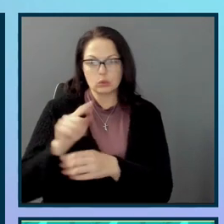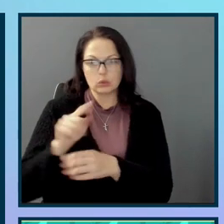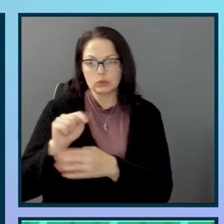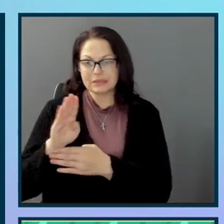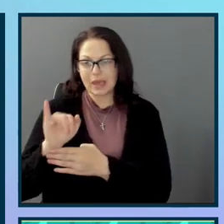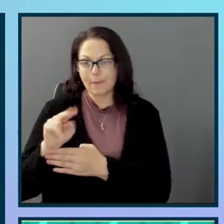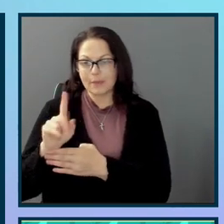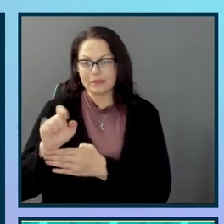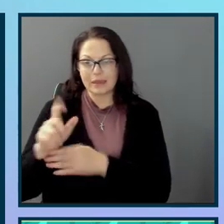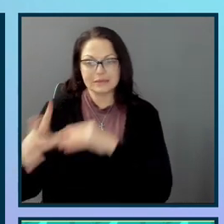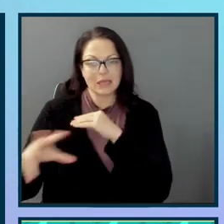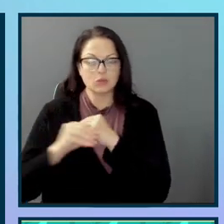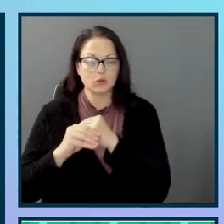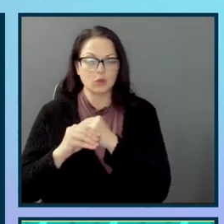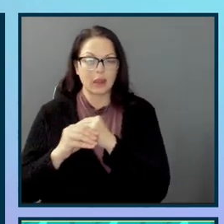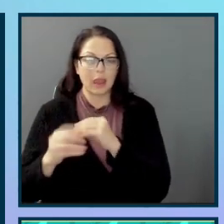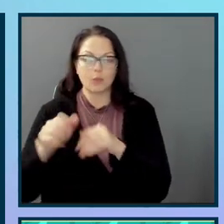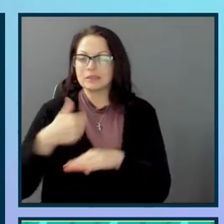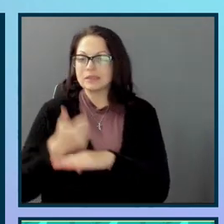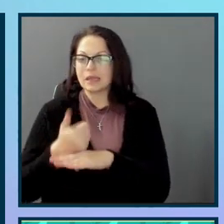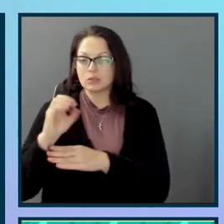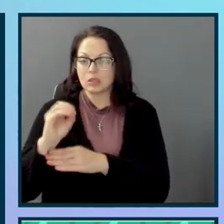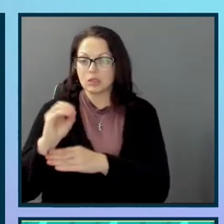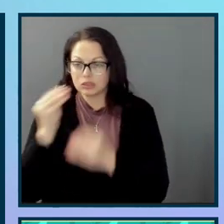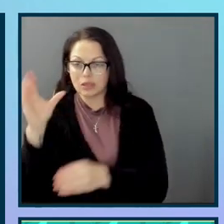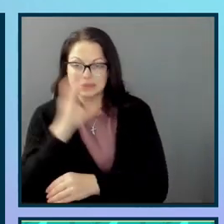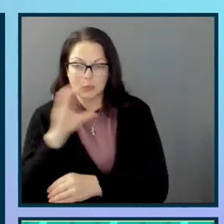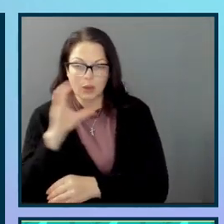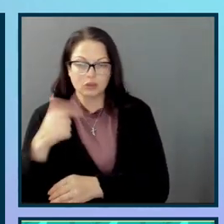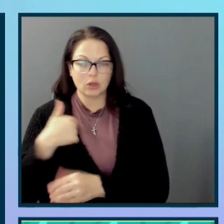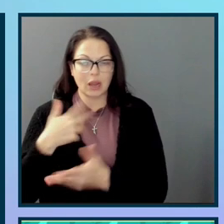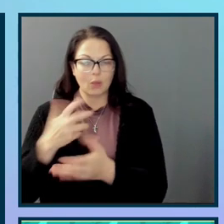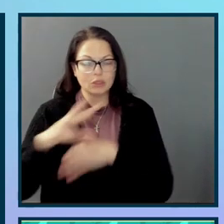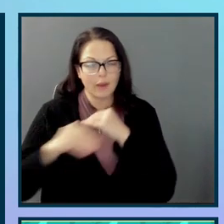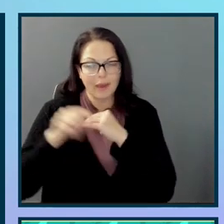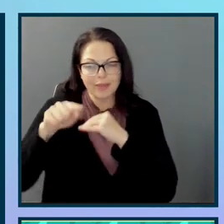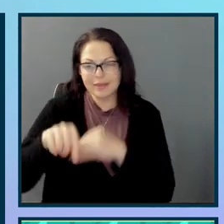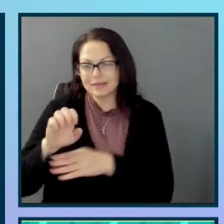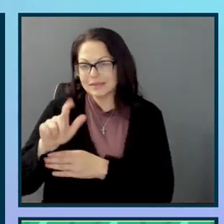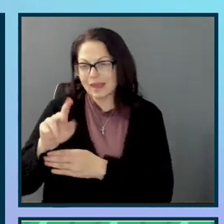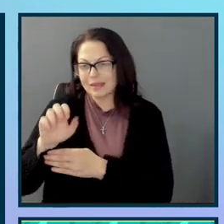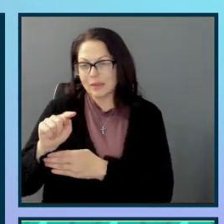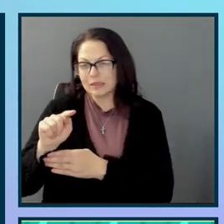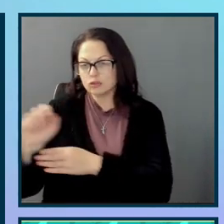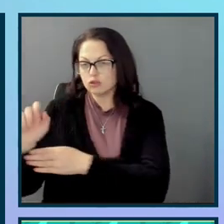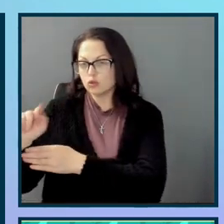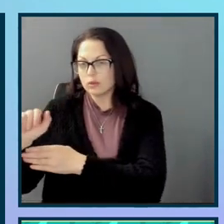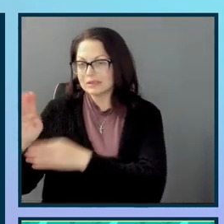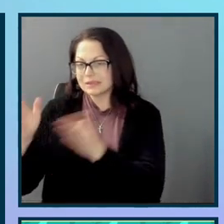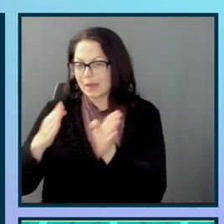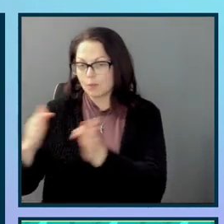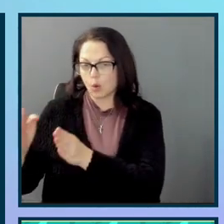it to 0, which tells the browser that I want to add this element to the tab order based on where it is in the